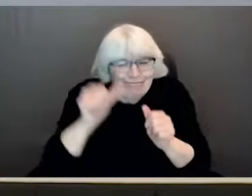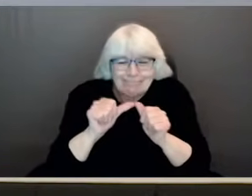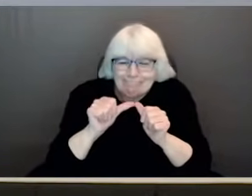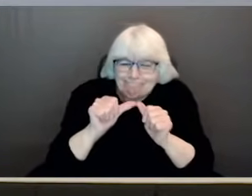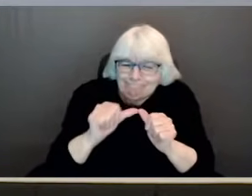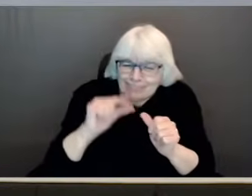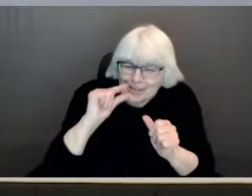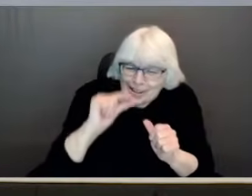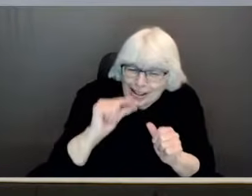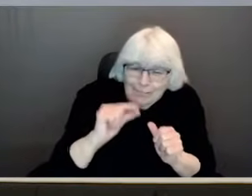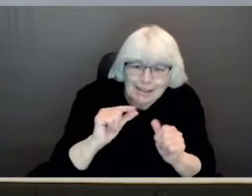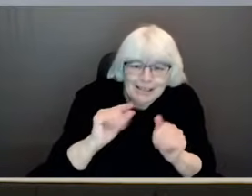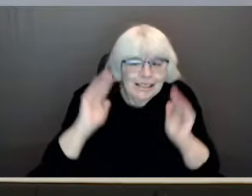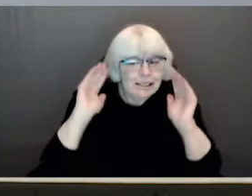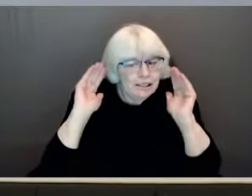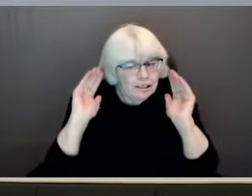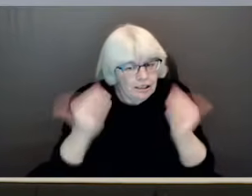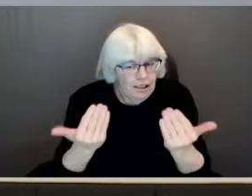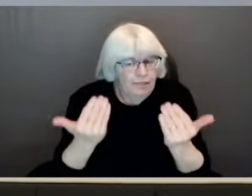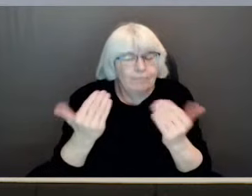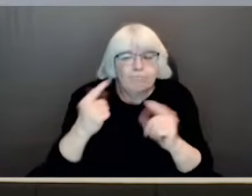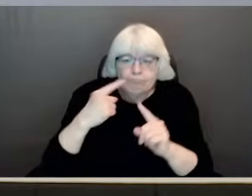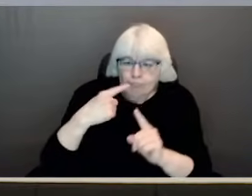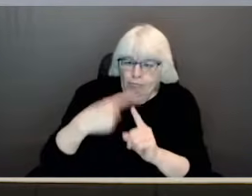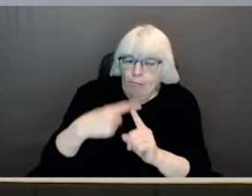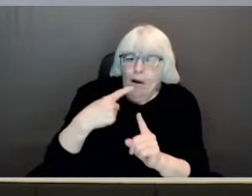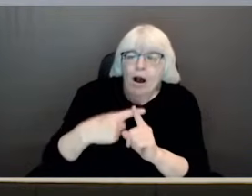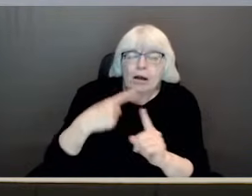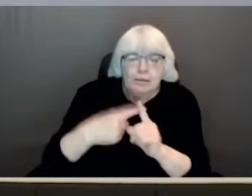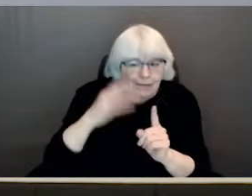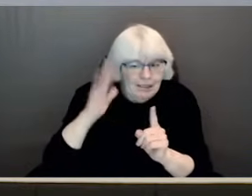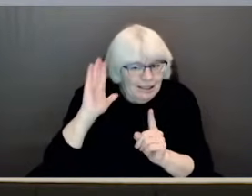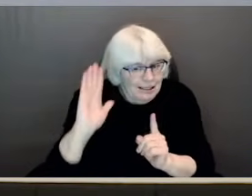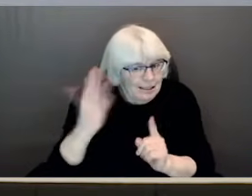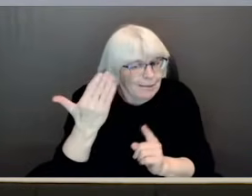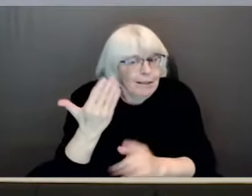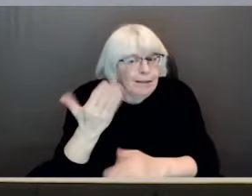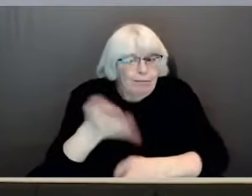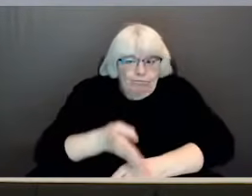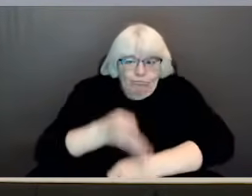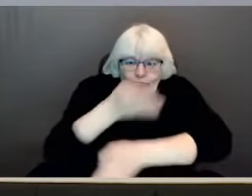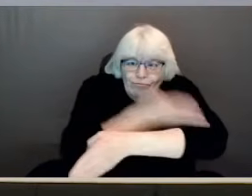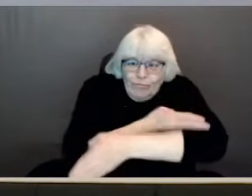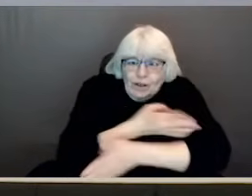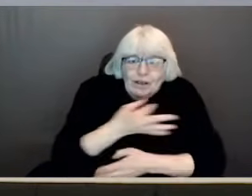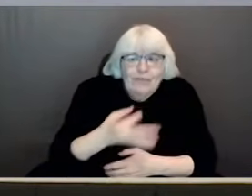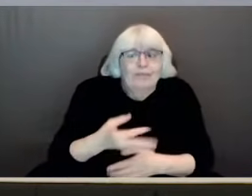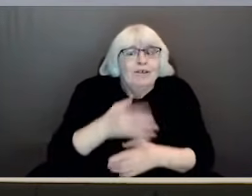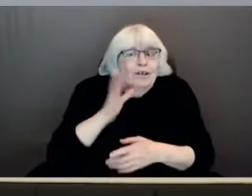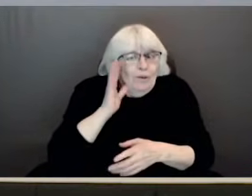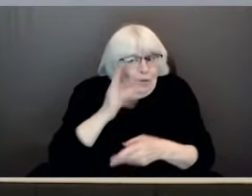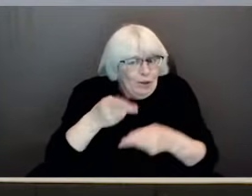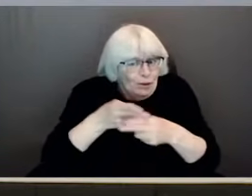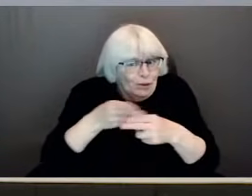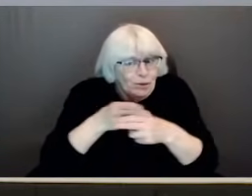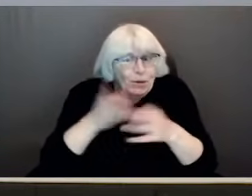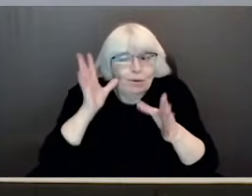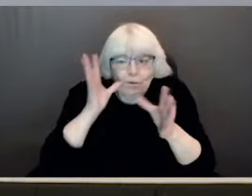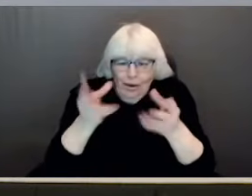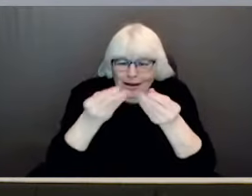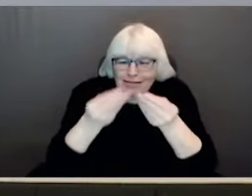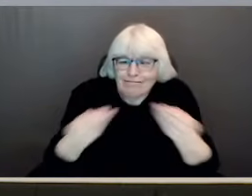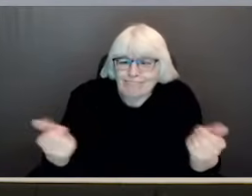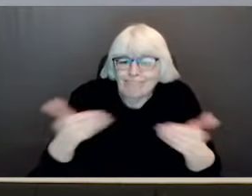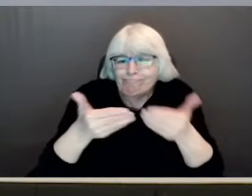end of the tunnel. So as we continue our journey with COVID-19, let us continue to be patient and please be